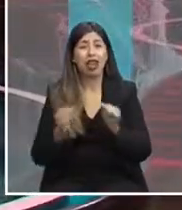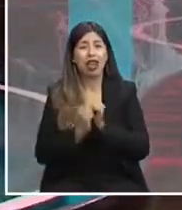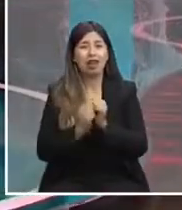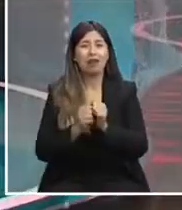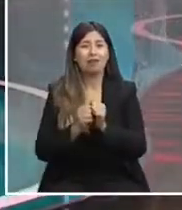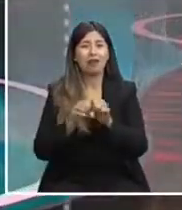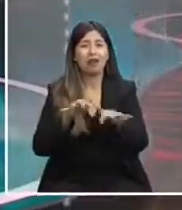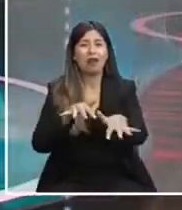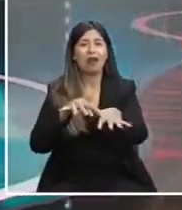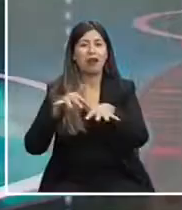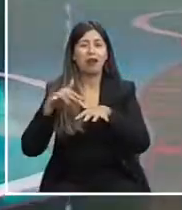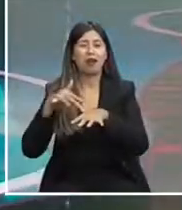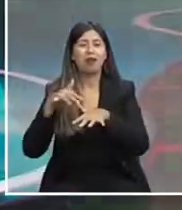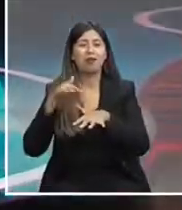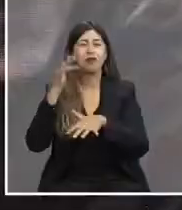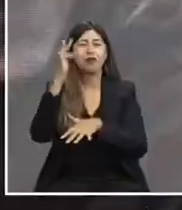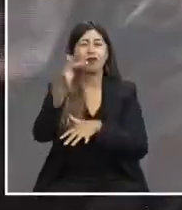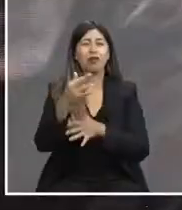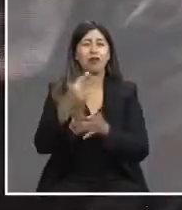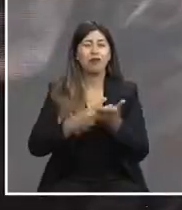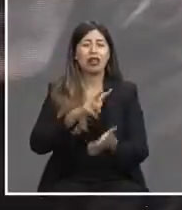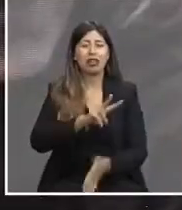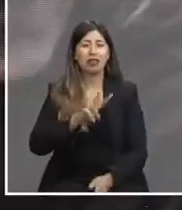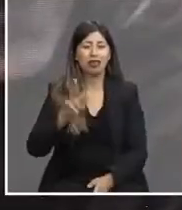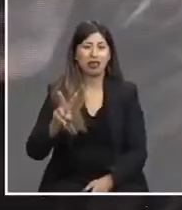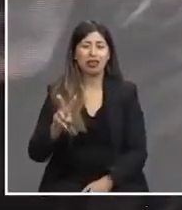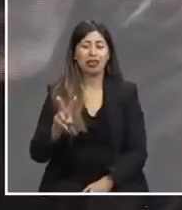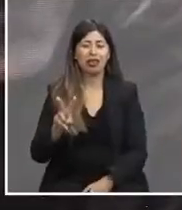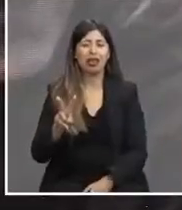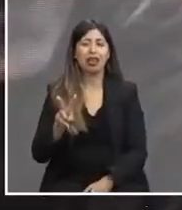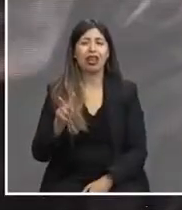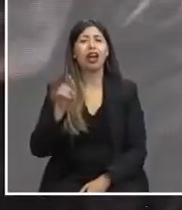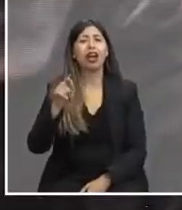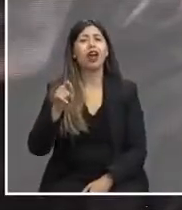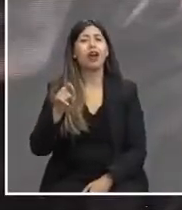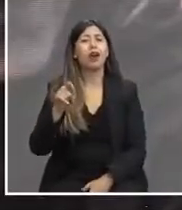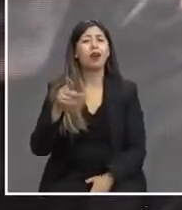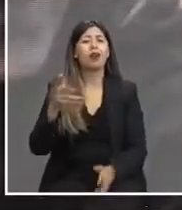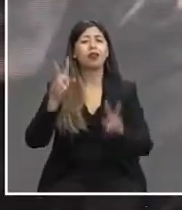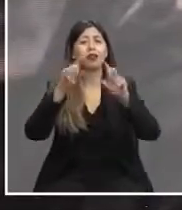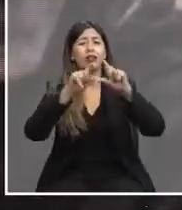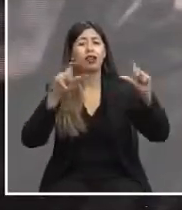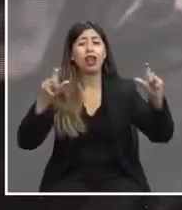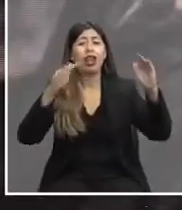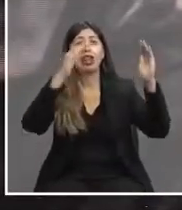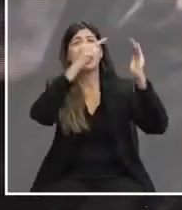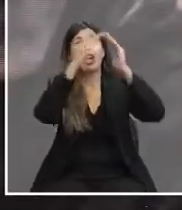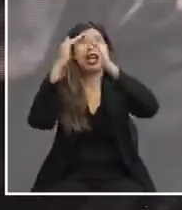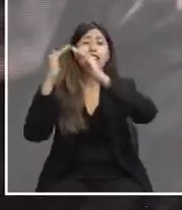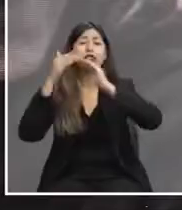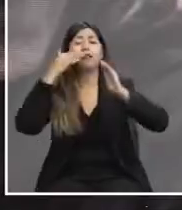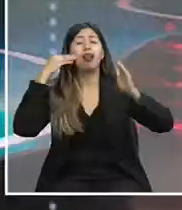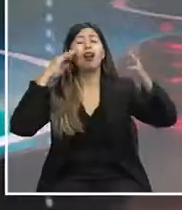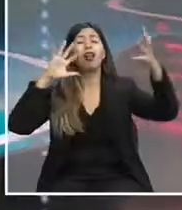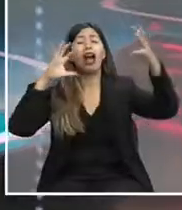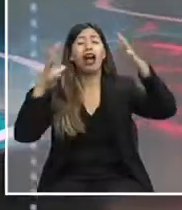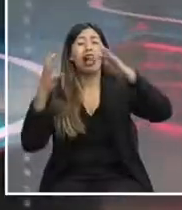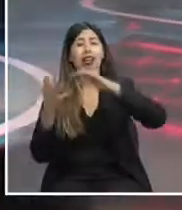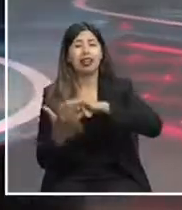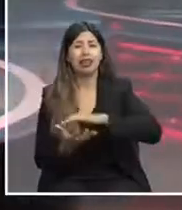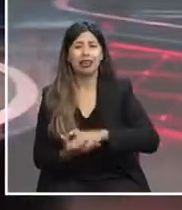Congreso Futuro 2022 Gemma Badham con La caída de los techos blancos. Muchas gracias.